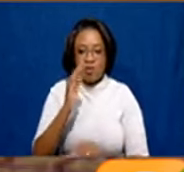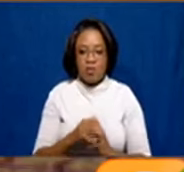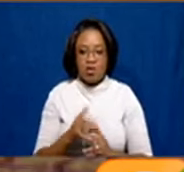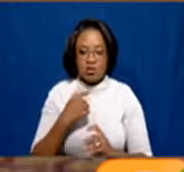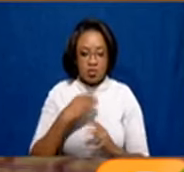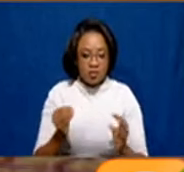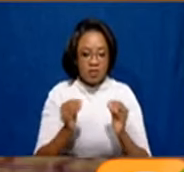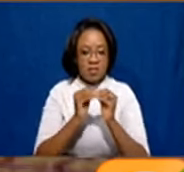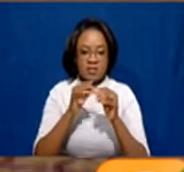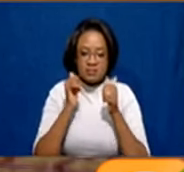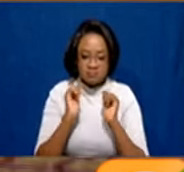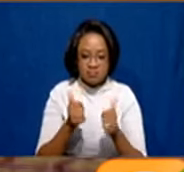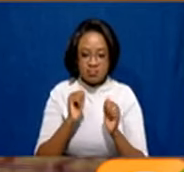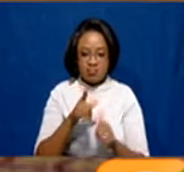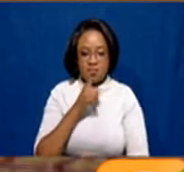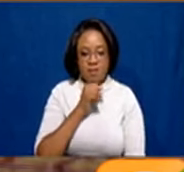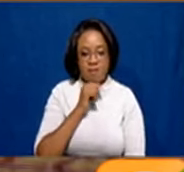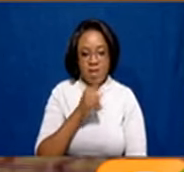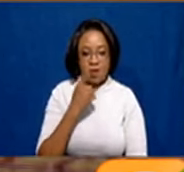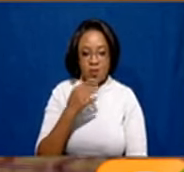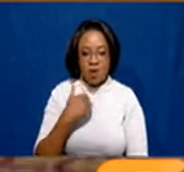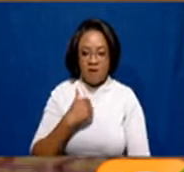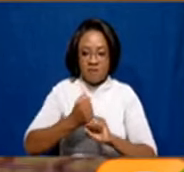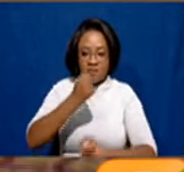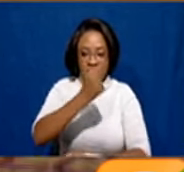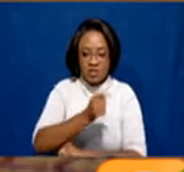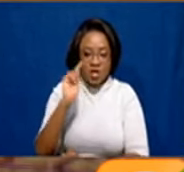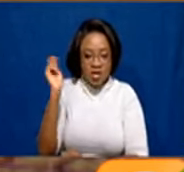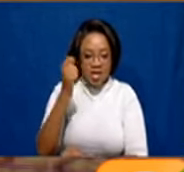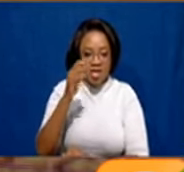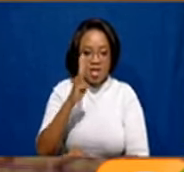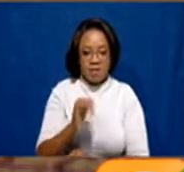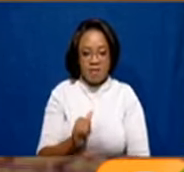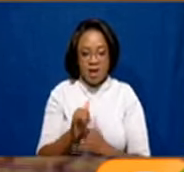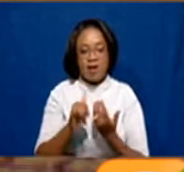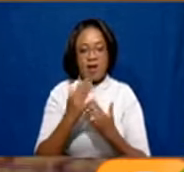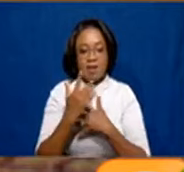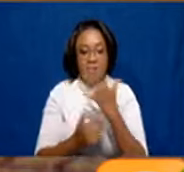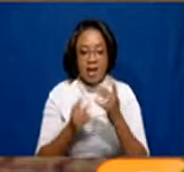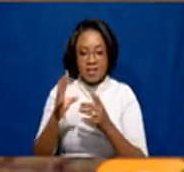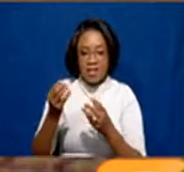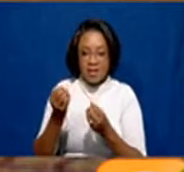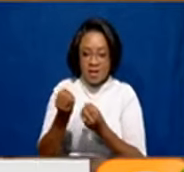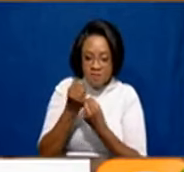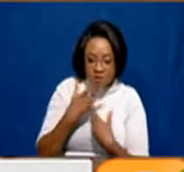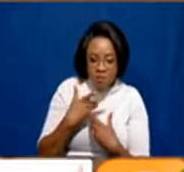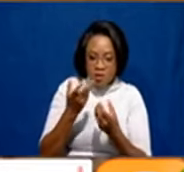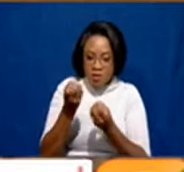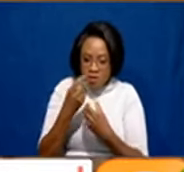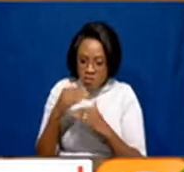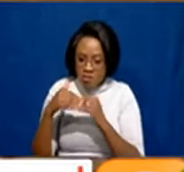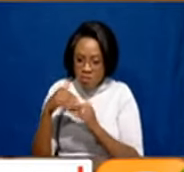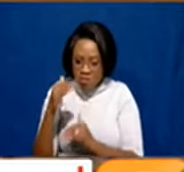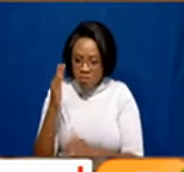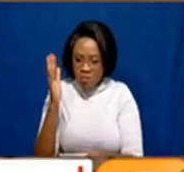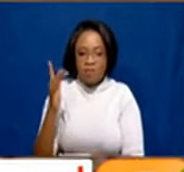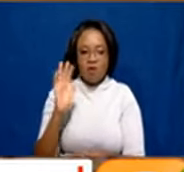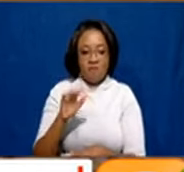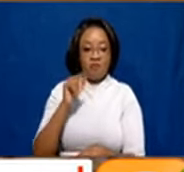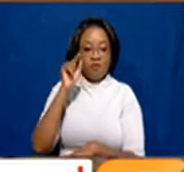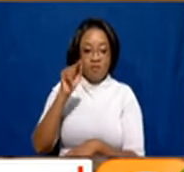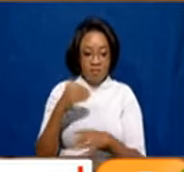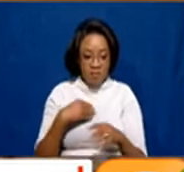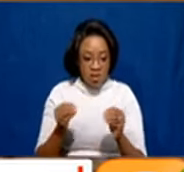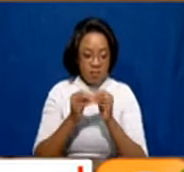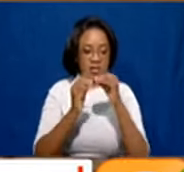some two amazing young men who are running a foundation called Kenyan by Blood. And so they started giving me more information about this. So that is how, again, I met